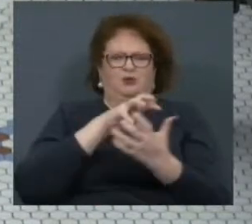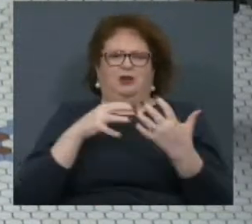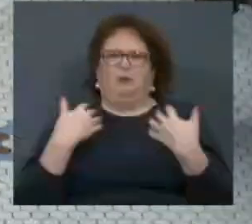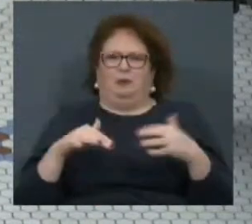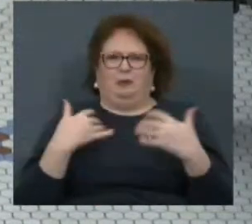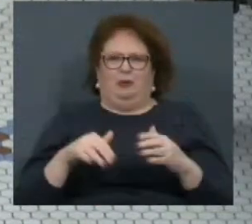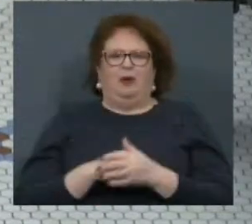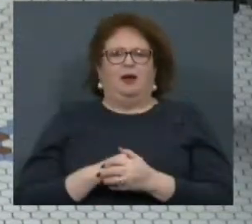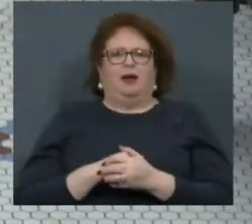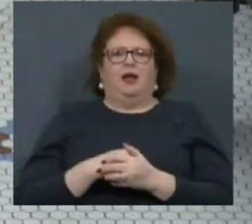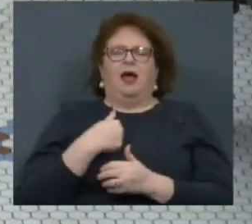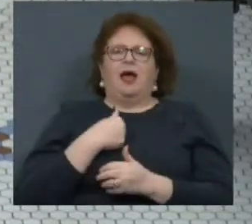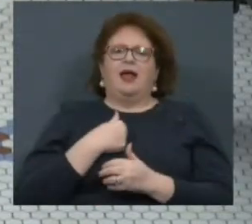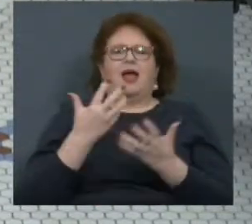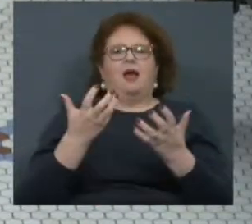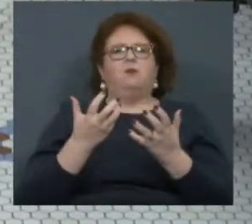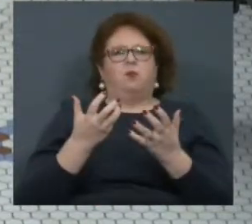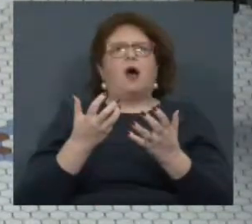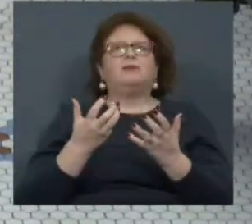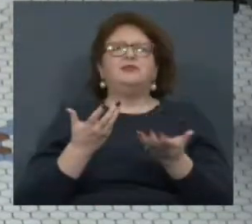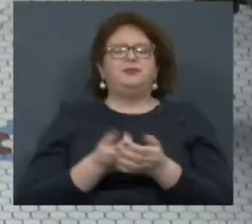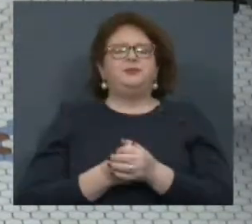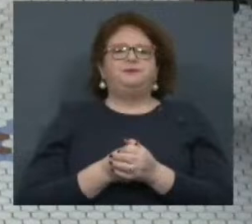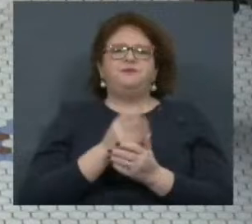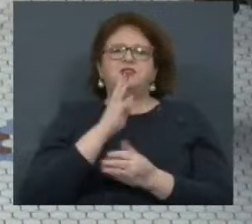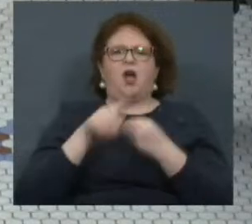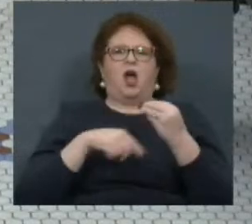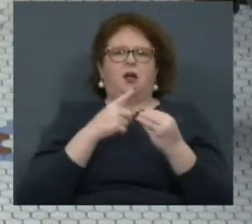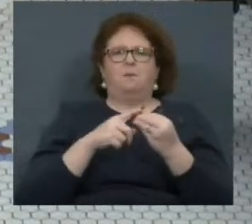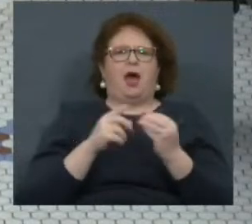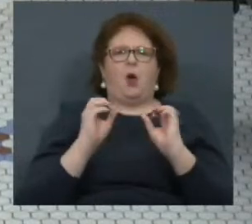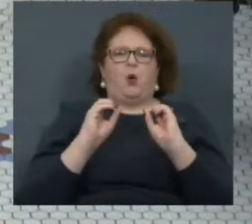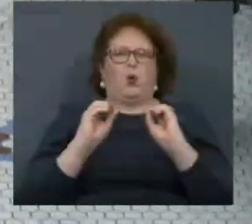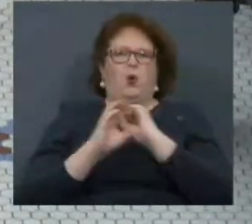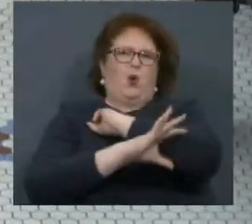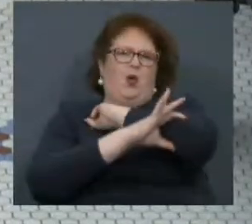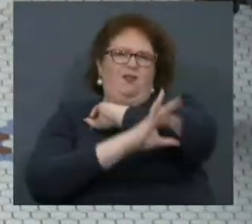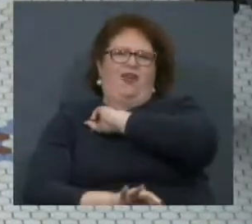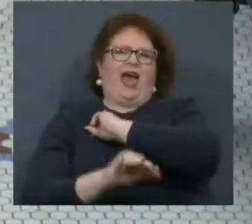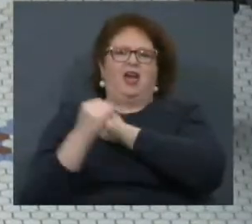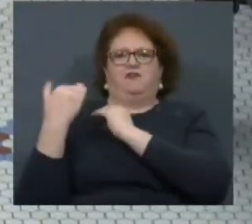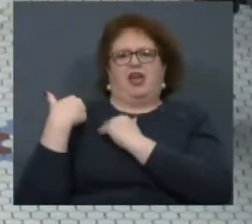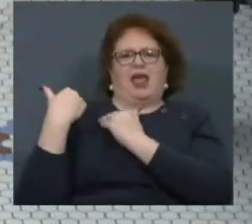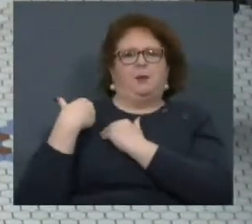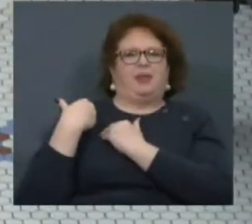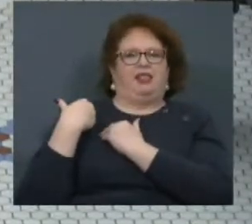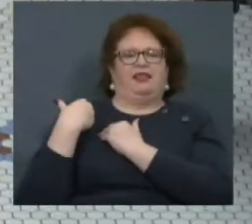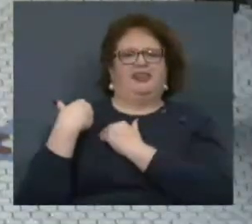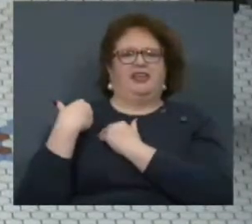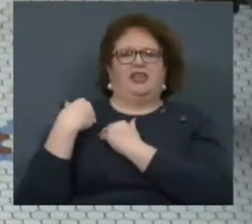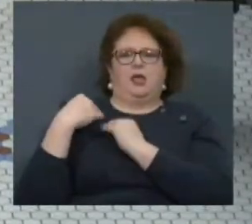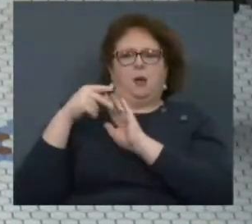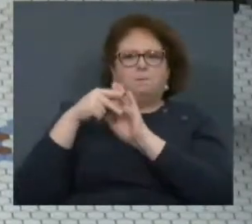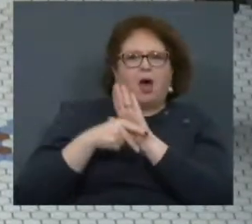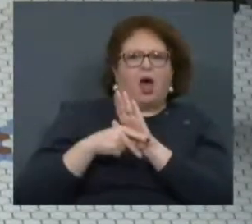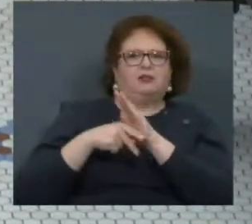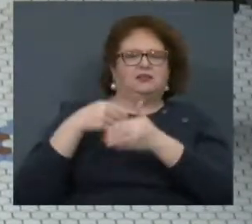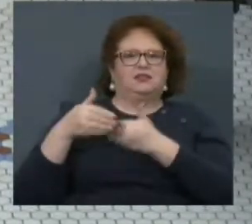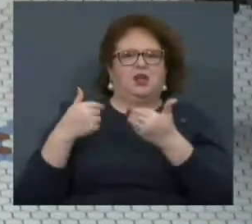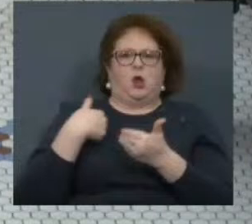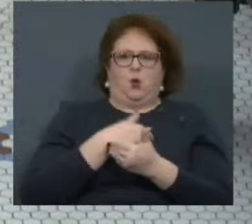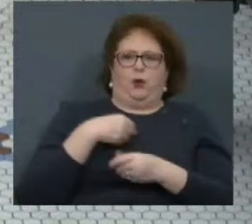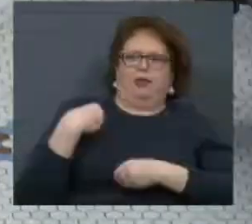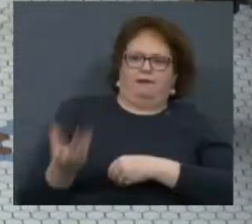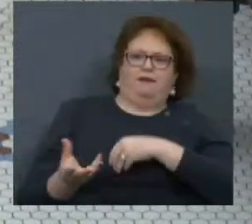to the lack of accountability placed on law enforcement with policies. I mean, we continue to give